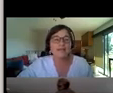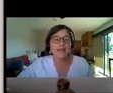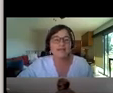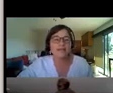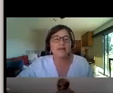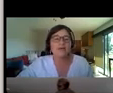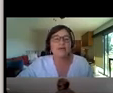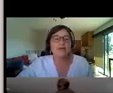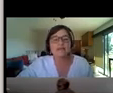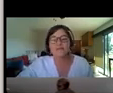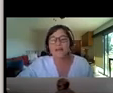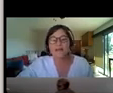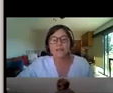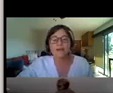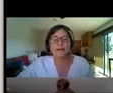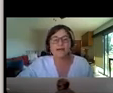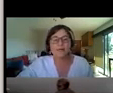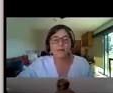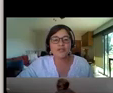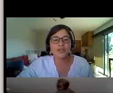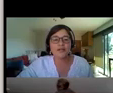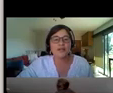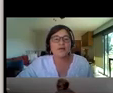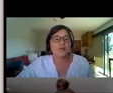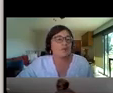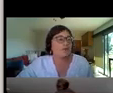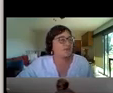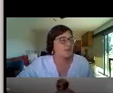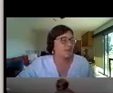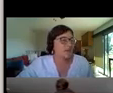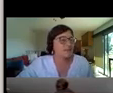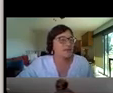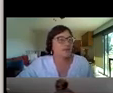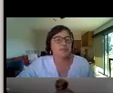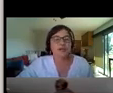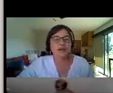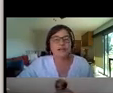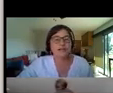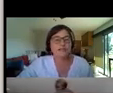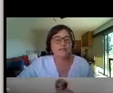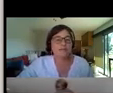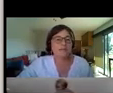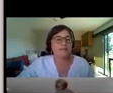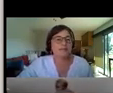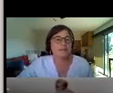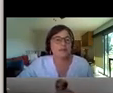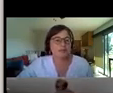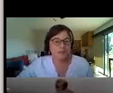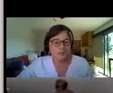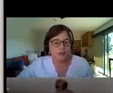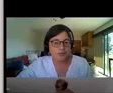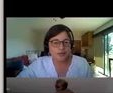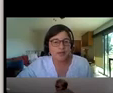United States who is of Latin American origin or descent, regardless of race, language,